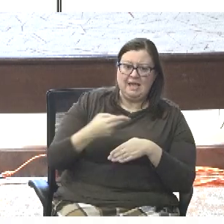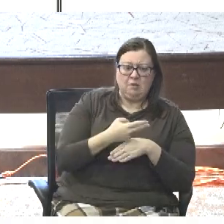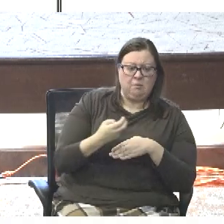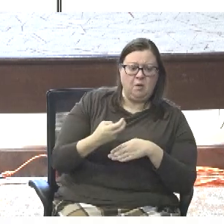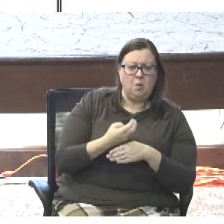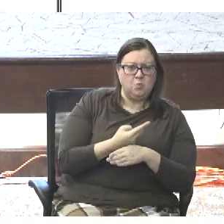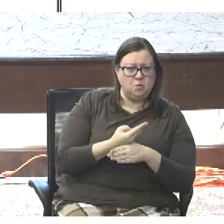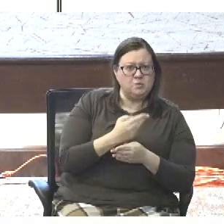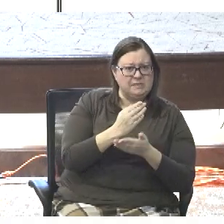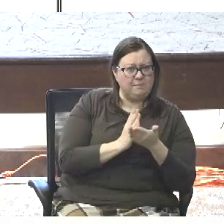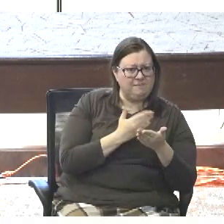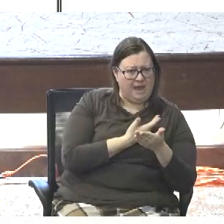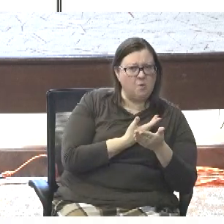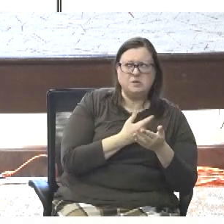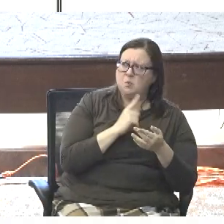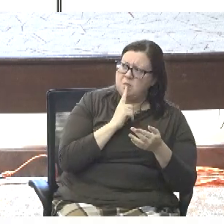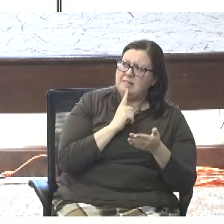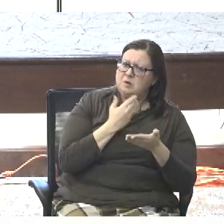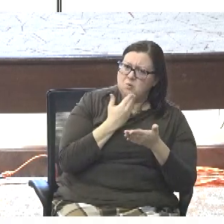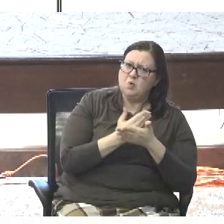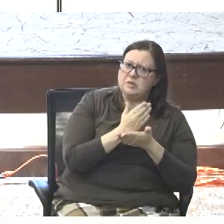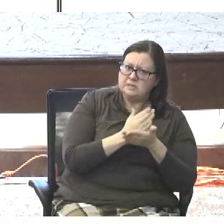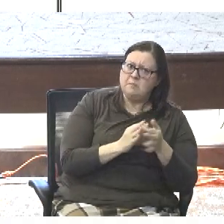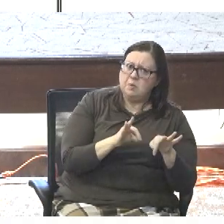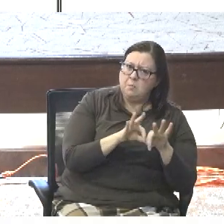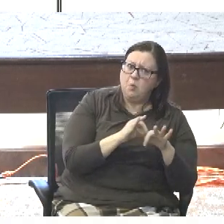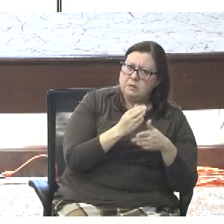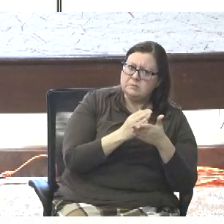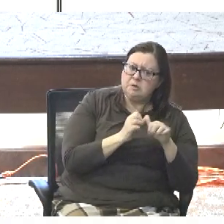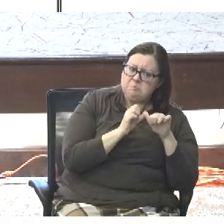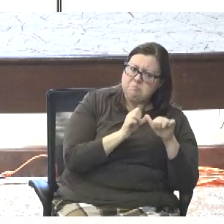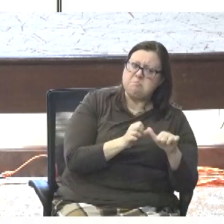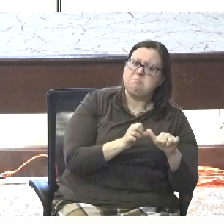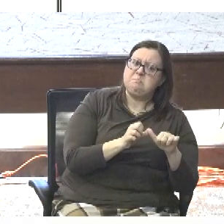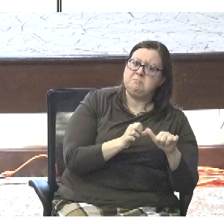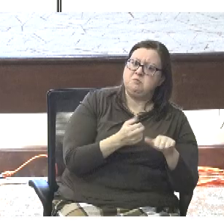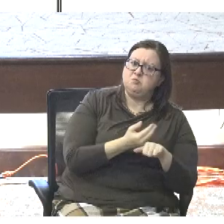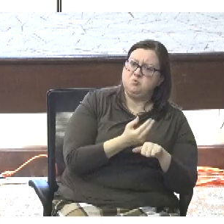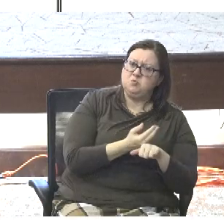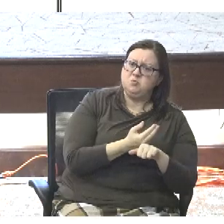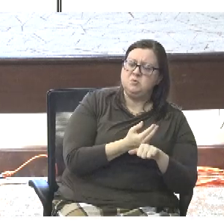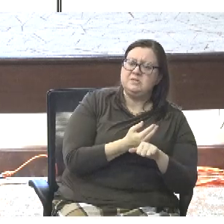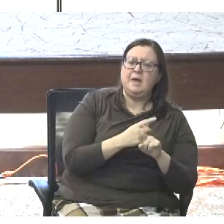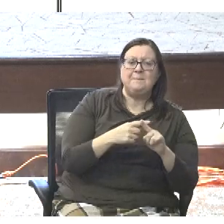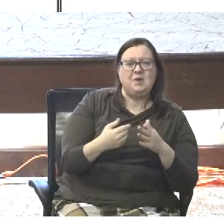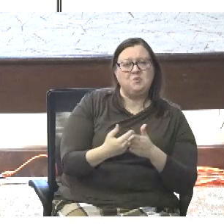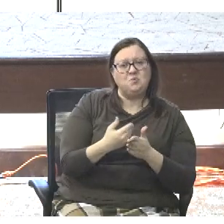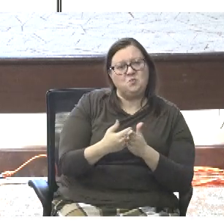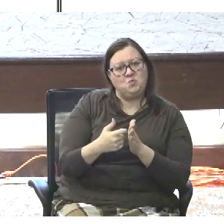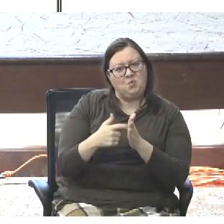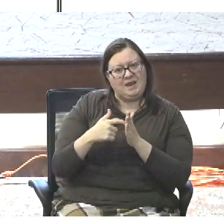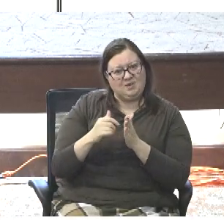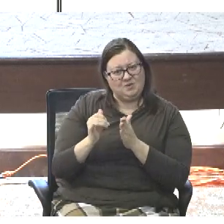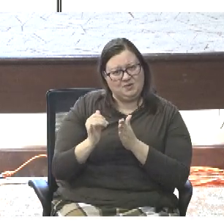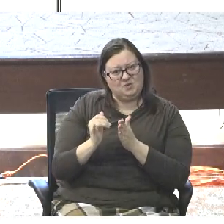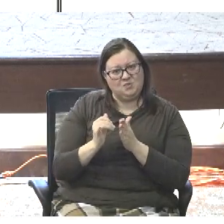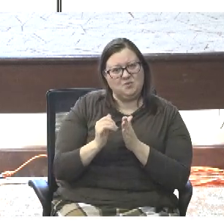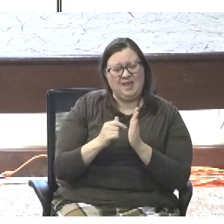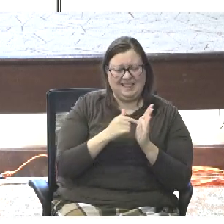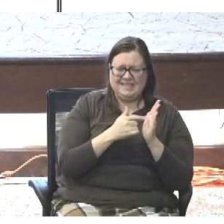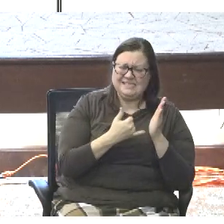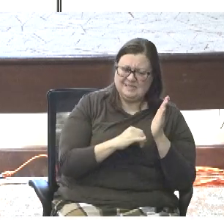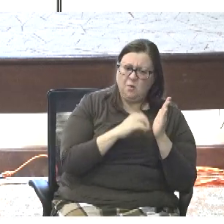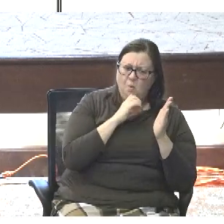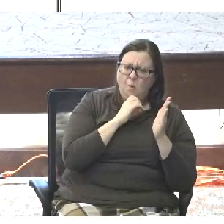pertinent parts we wanted to preserve, and we're putting it in the appendices of the new criteria manual because it is still